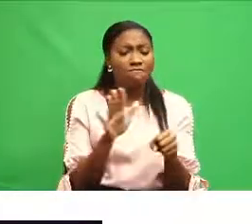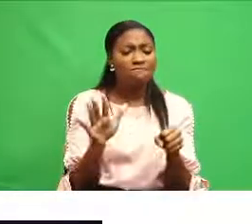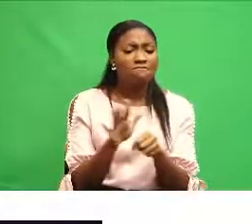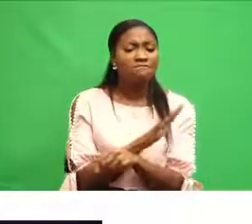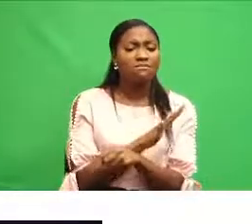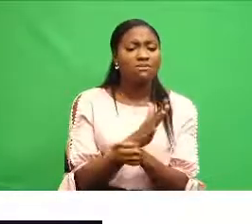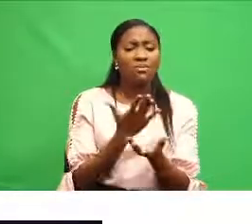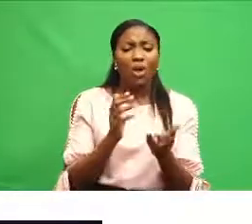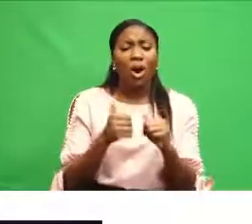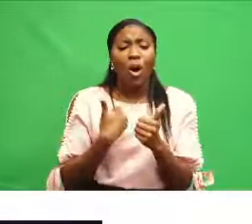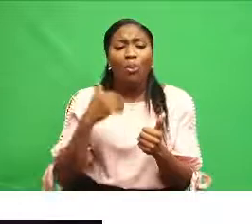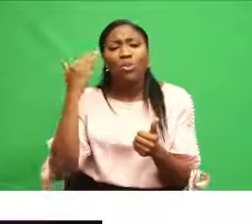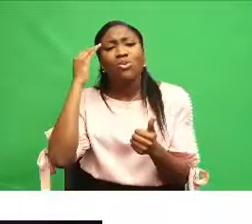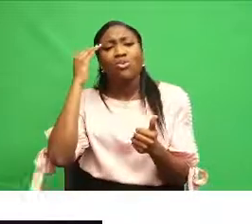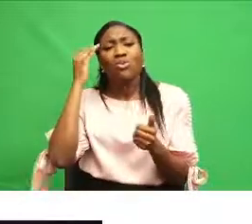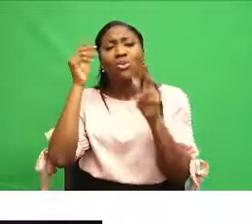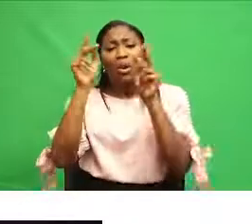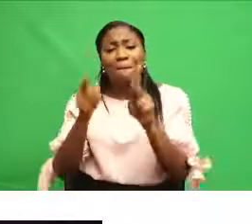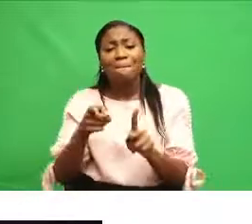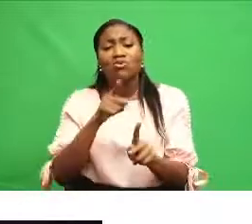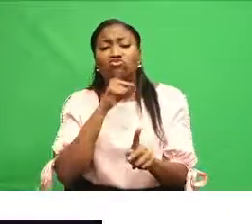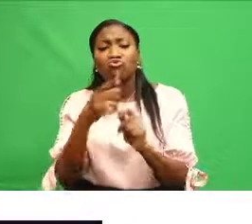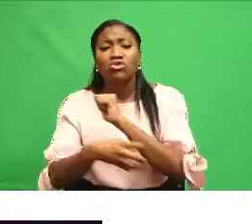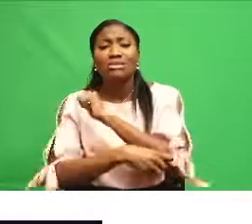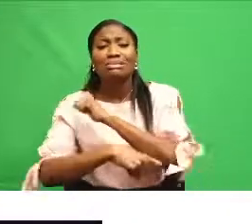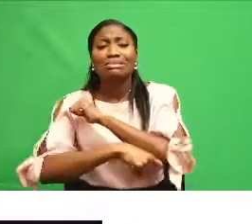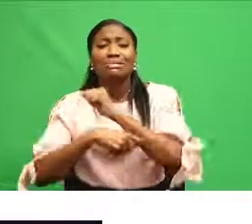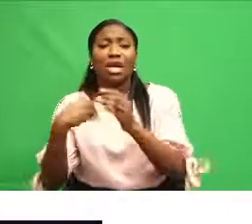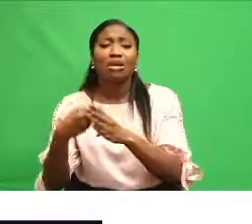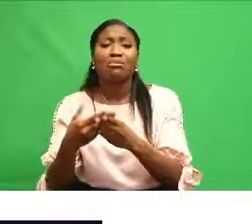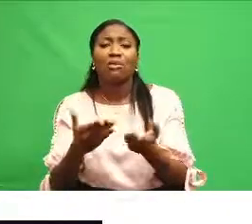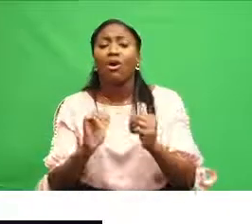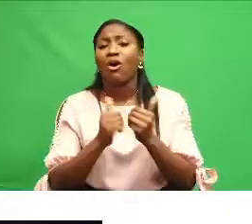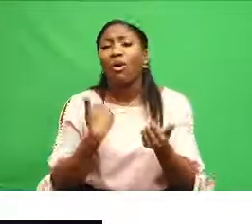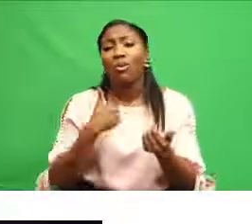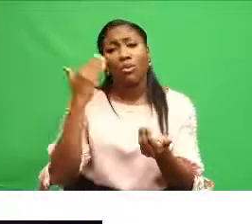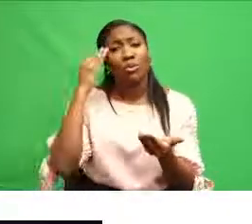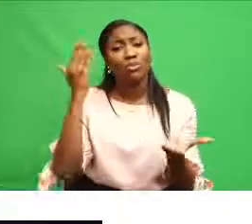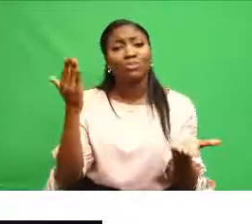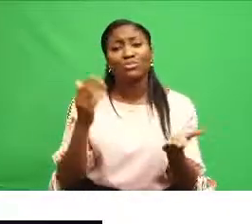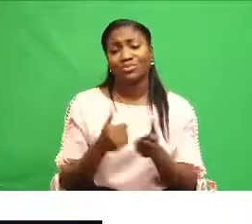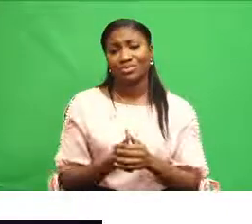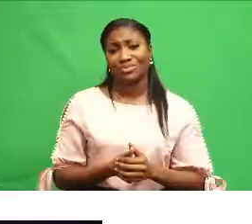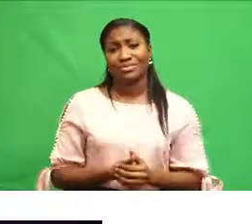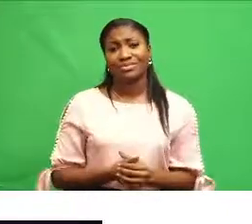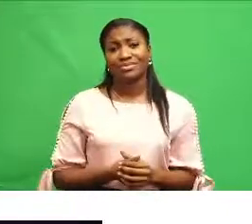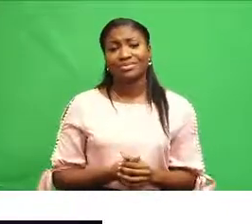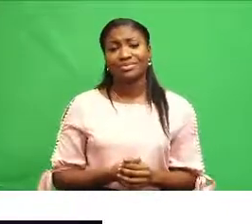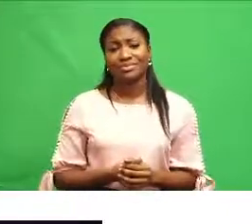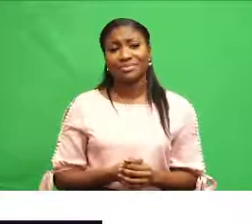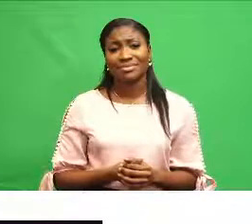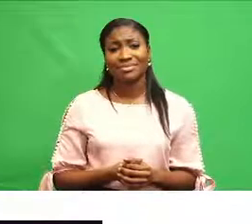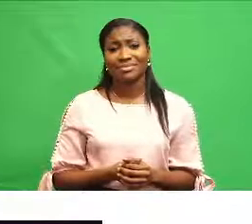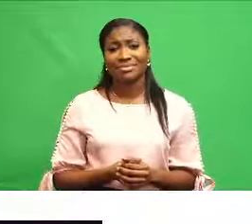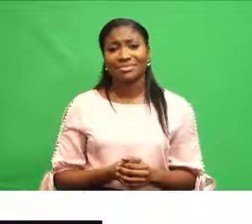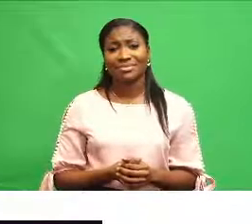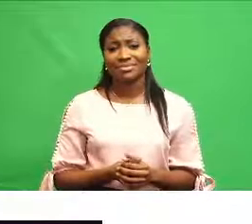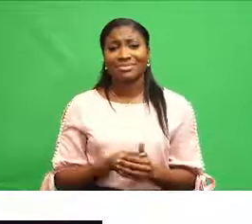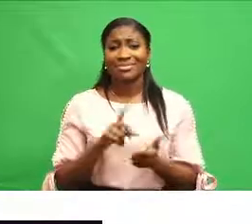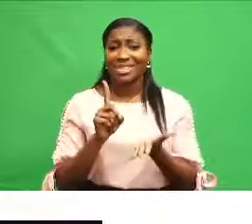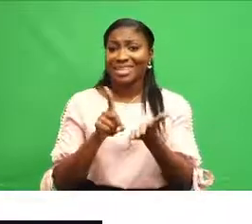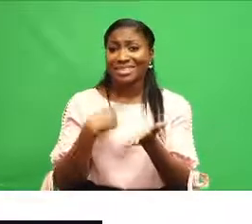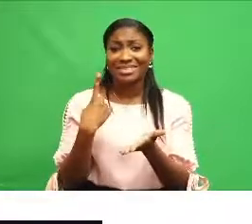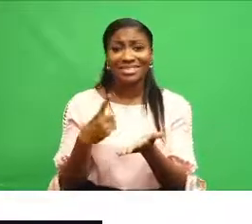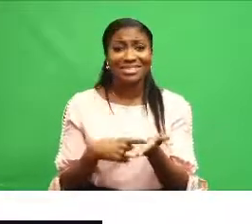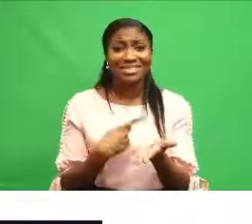result. As I said, the situation starts oftentimes with a face that